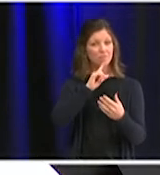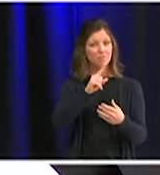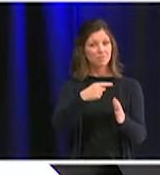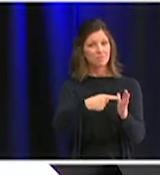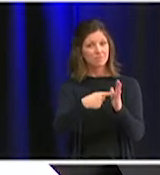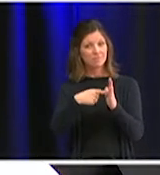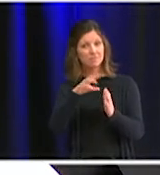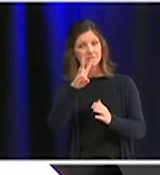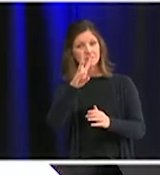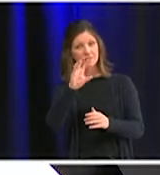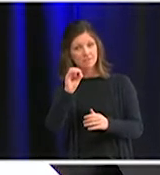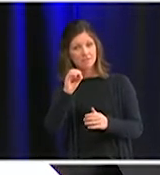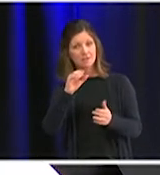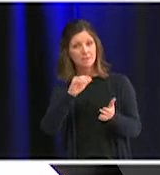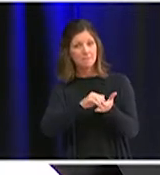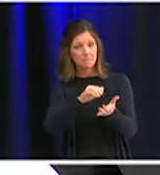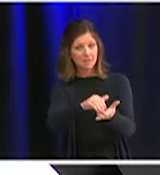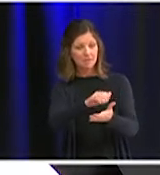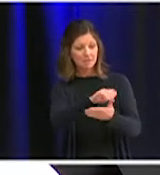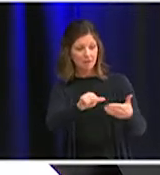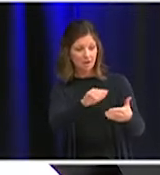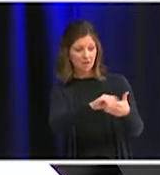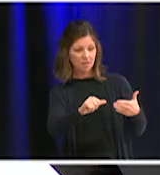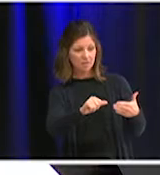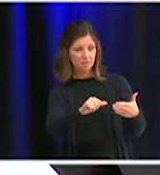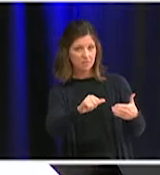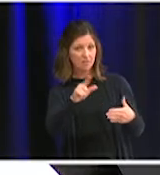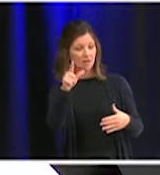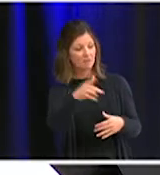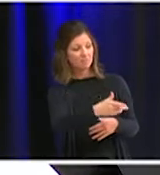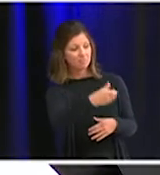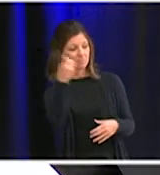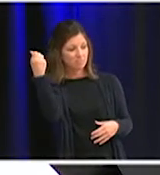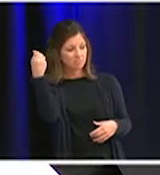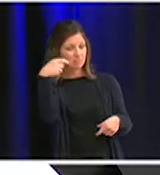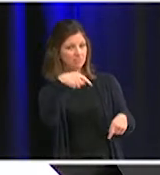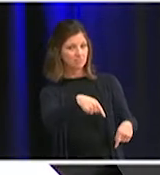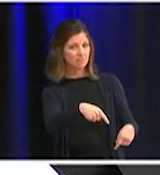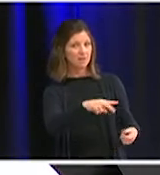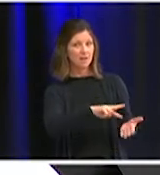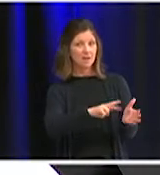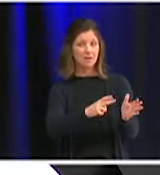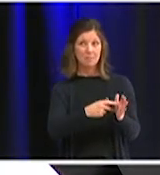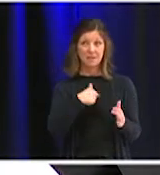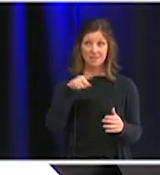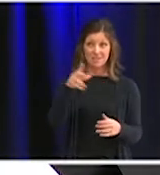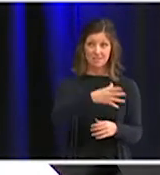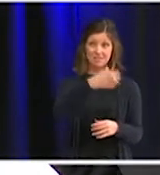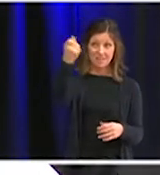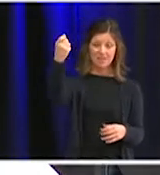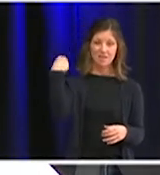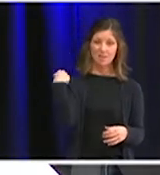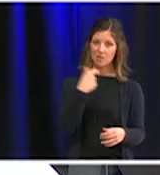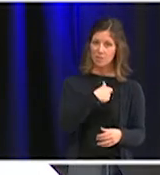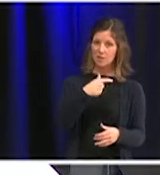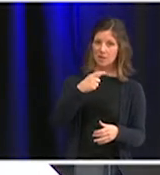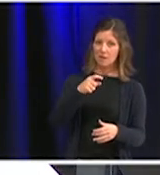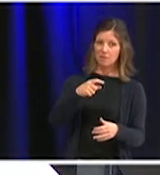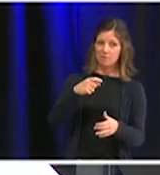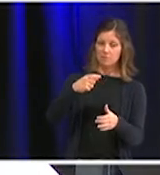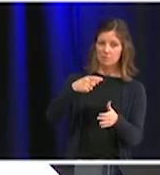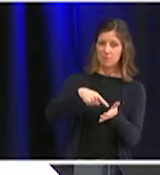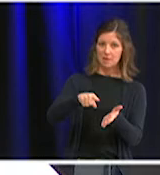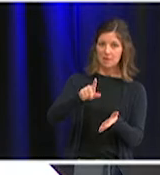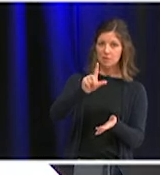from Grady Hospital, and you know that would cost us, the county, $20 million. So it's very important that we understand.